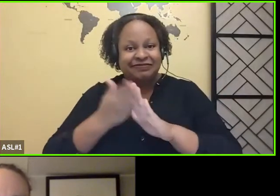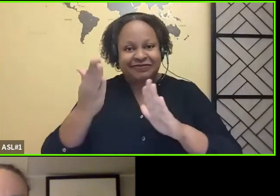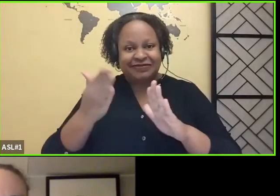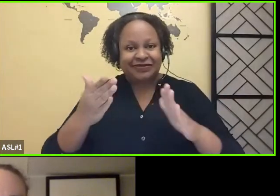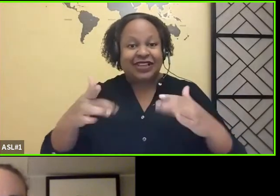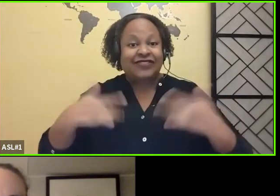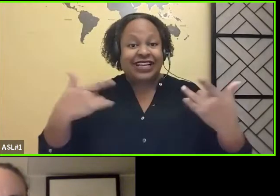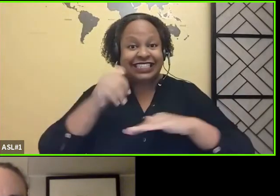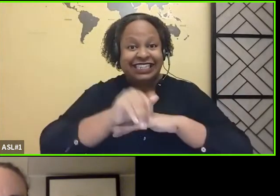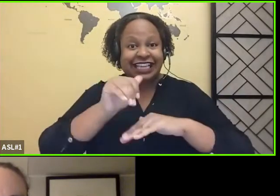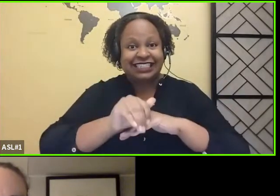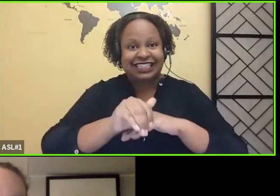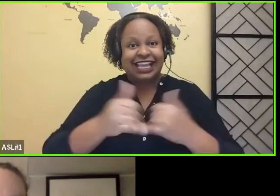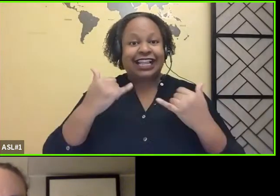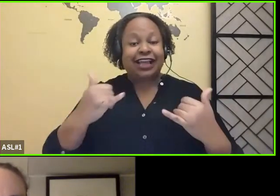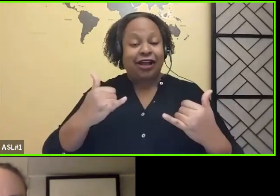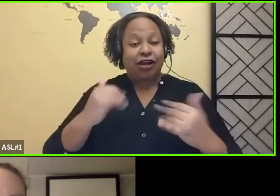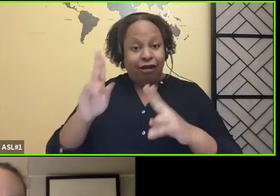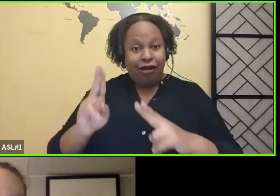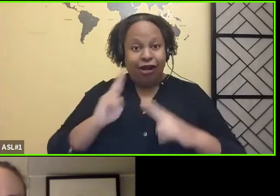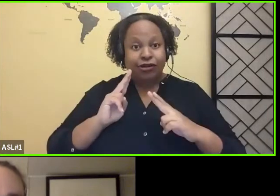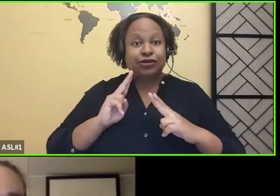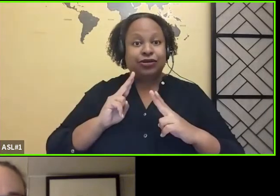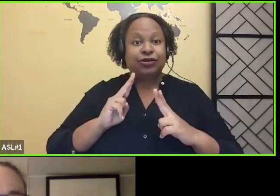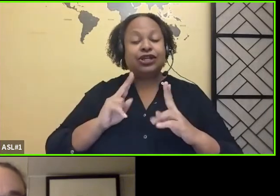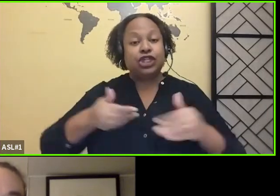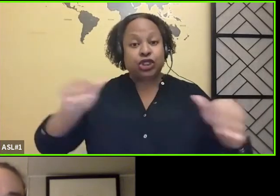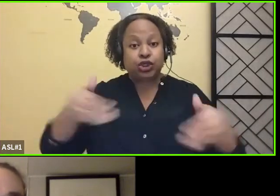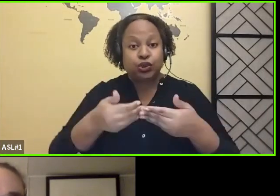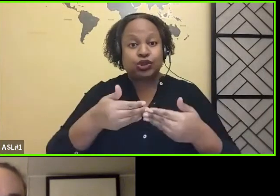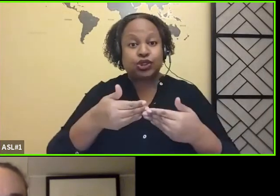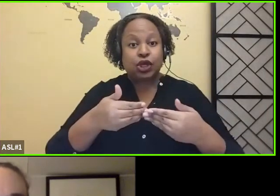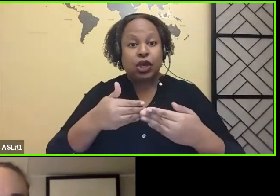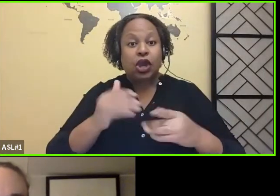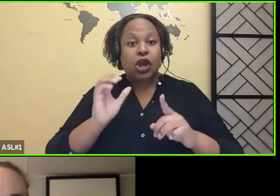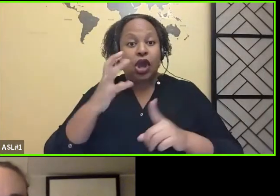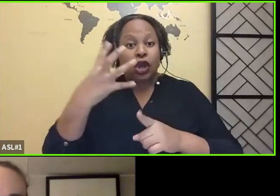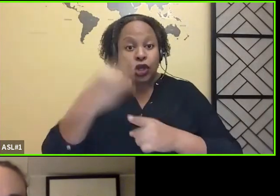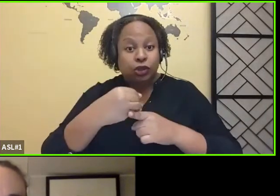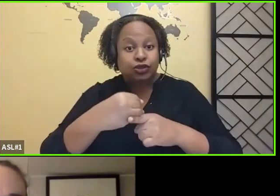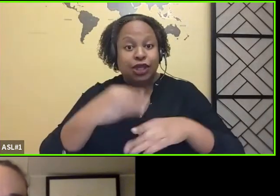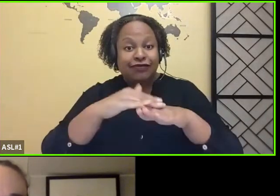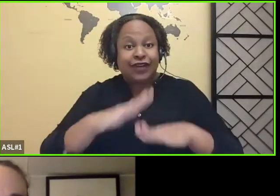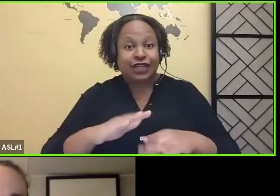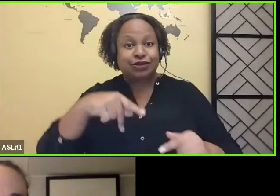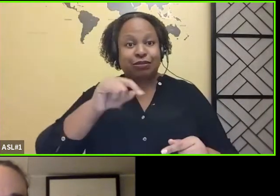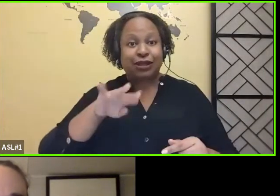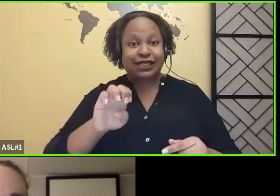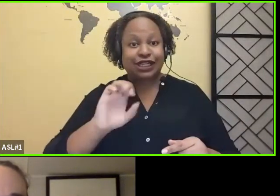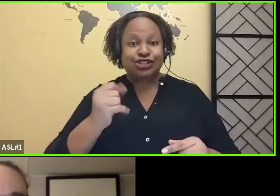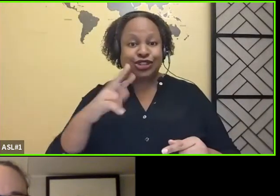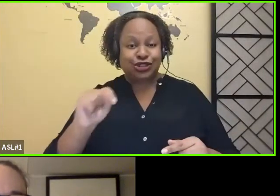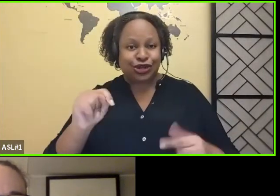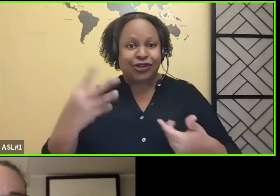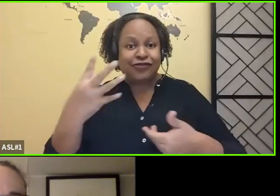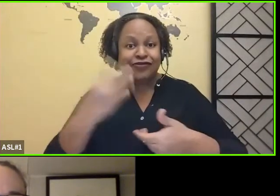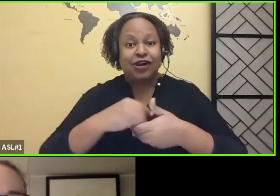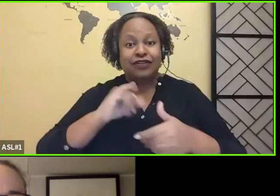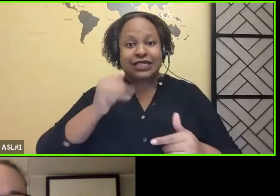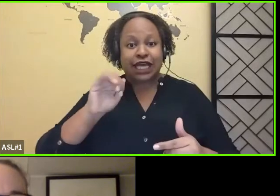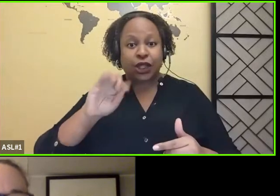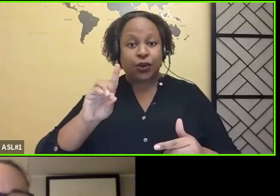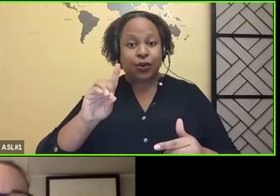to introduce cultural advisor Pauline Shirt, who has been with the Yellowhead Institute for 2 years in a row, bringing